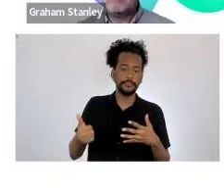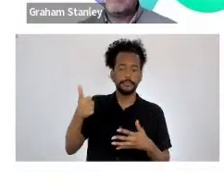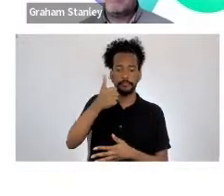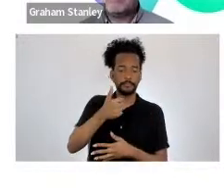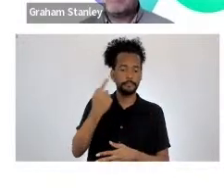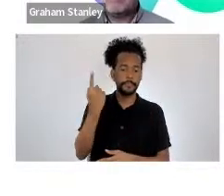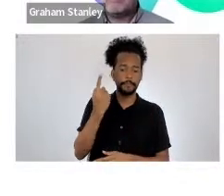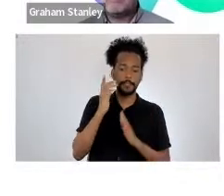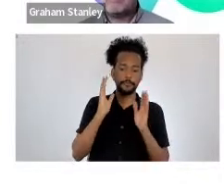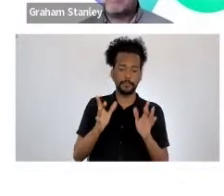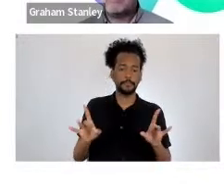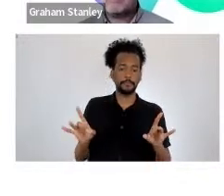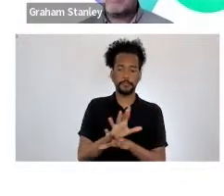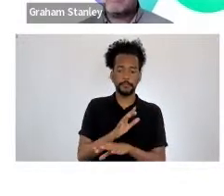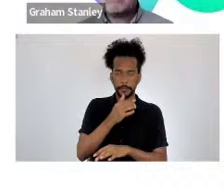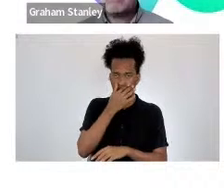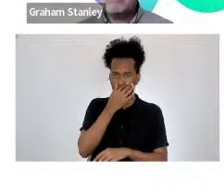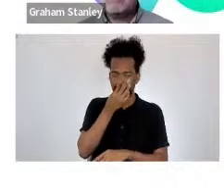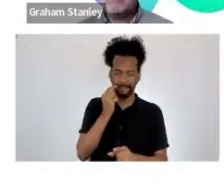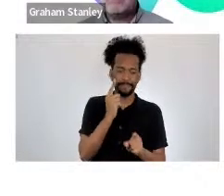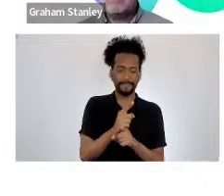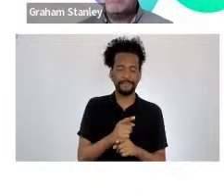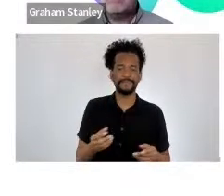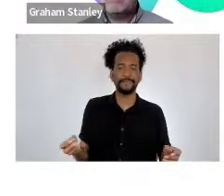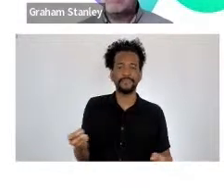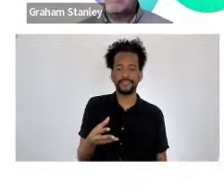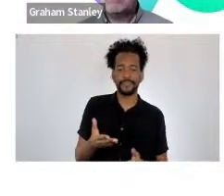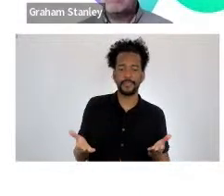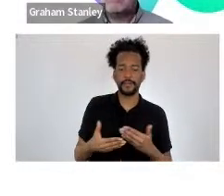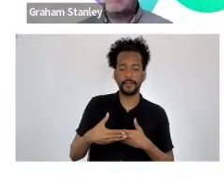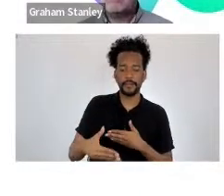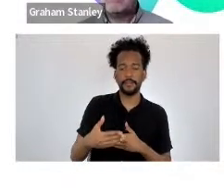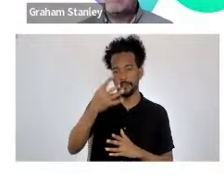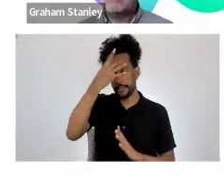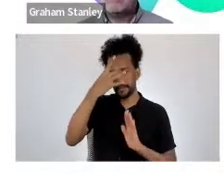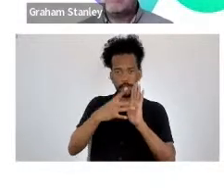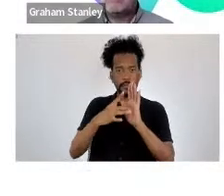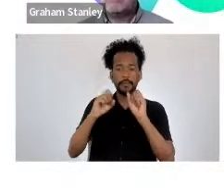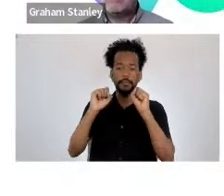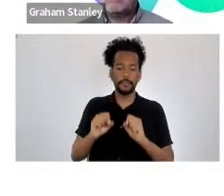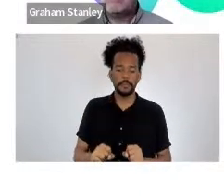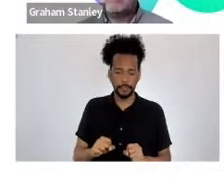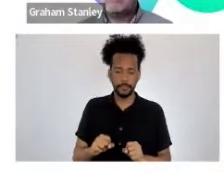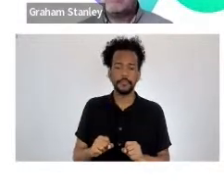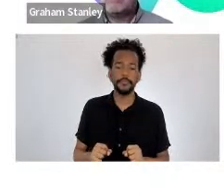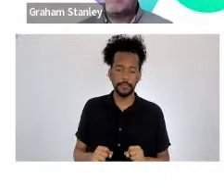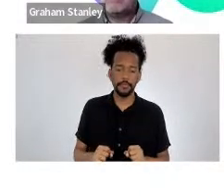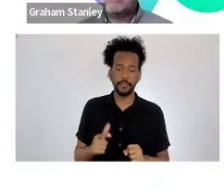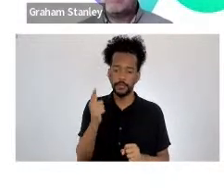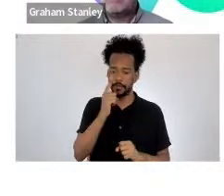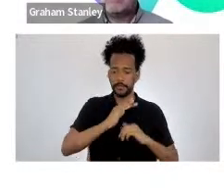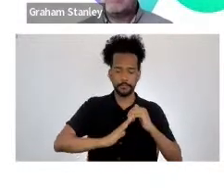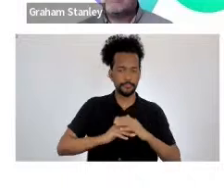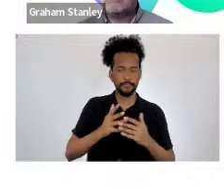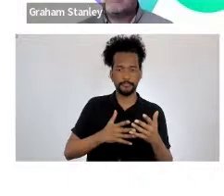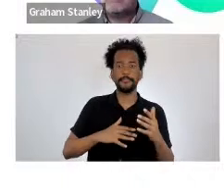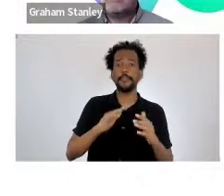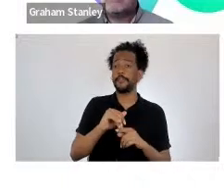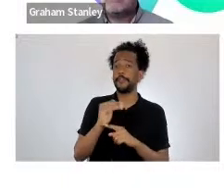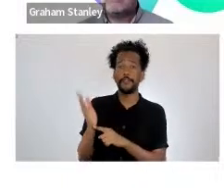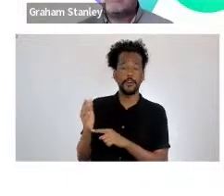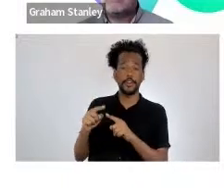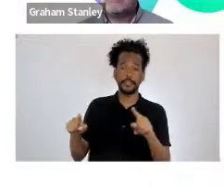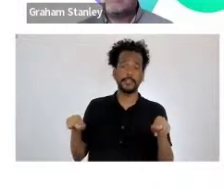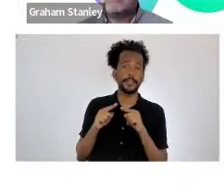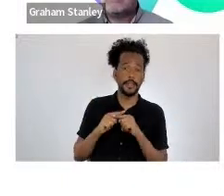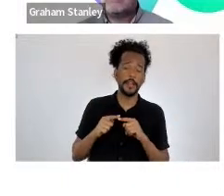that AI can provide a conversational partner, it can provide language practice outside of class, and it can even alleviate learners' anxiety about speaking in